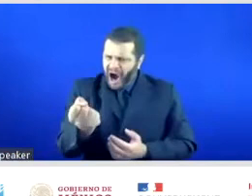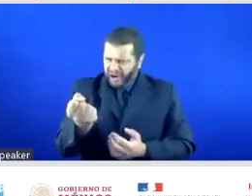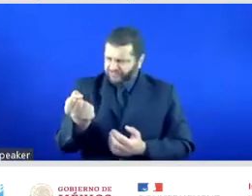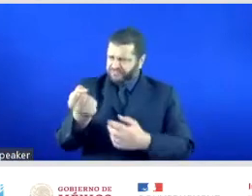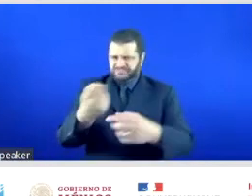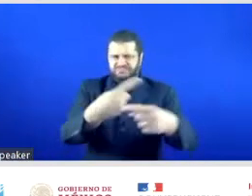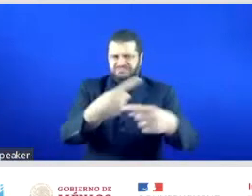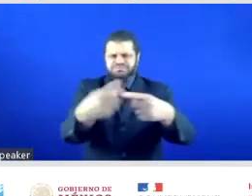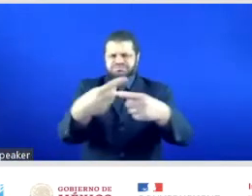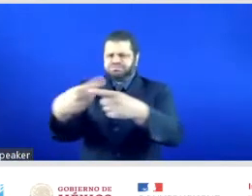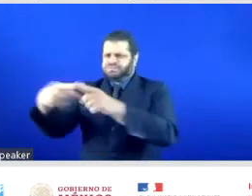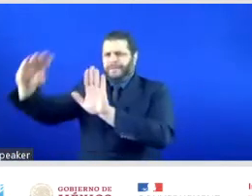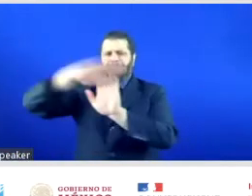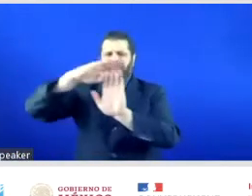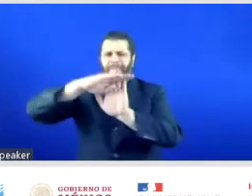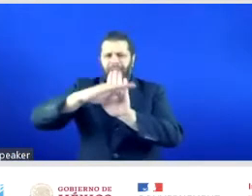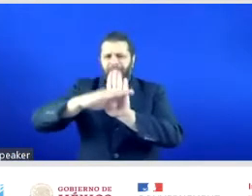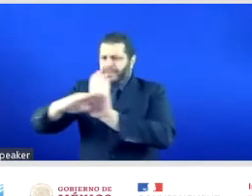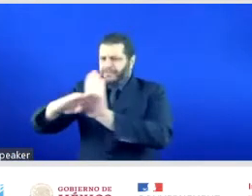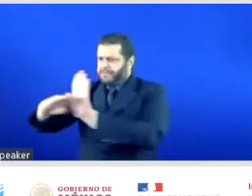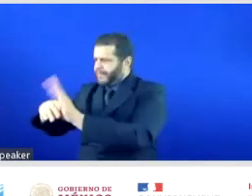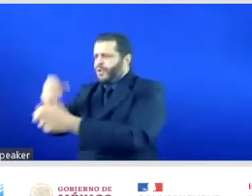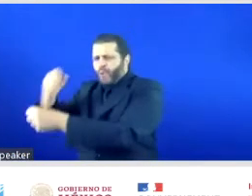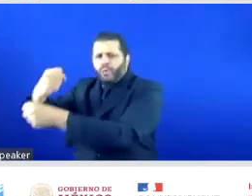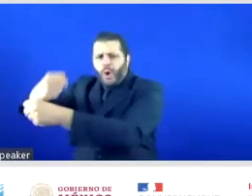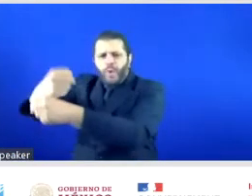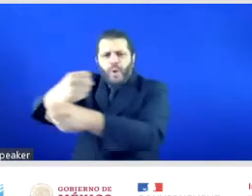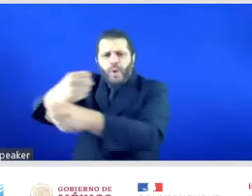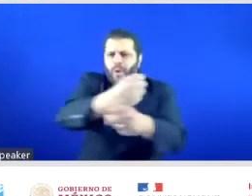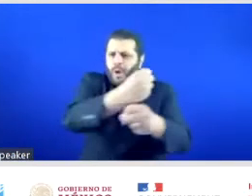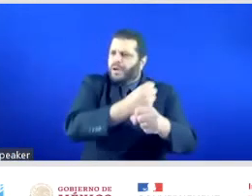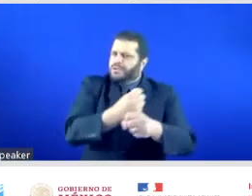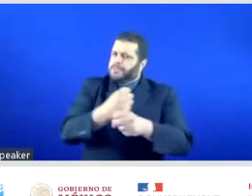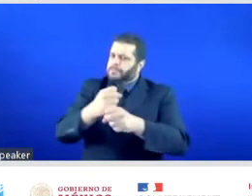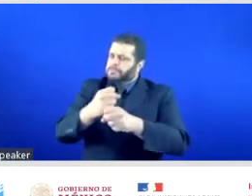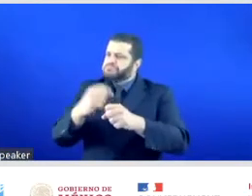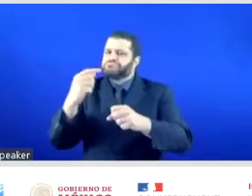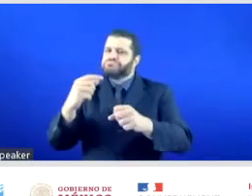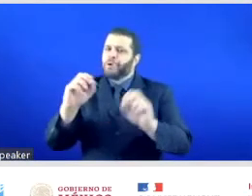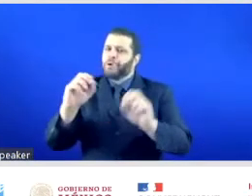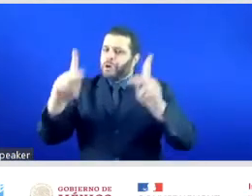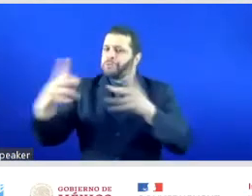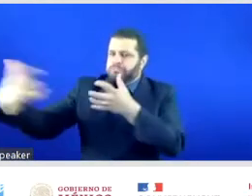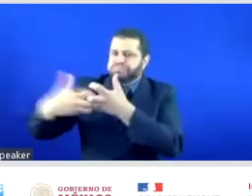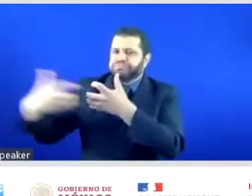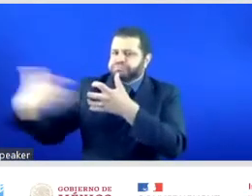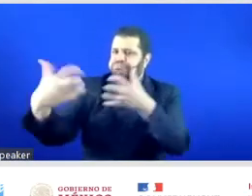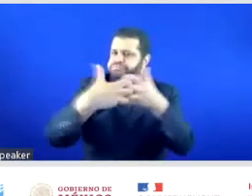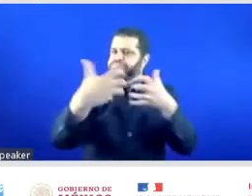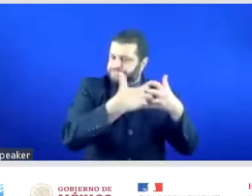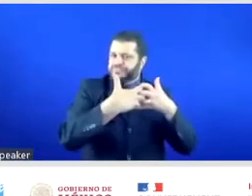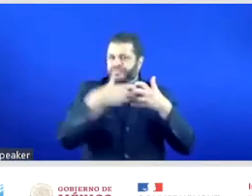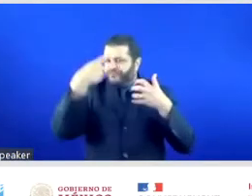preserving these existing power relations, social, economic, political structures. And these forces really often